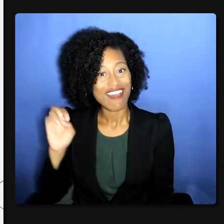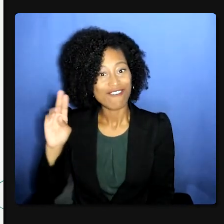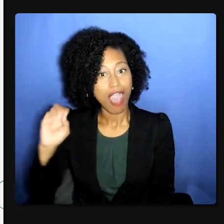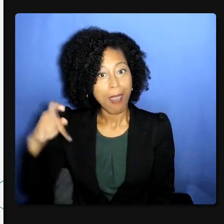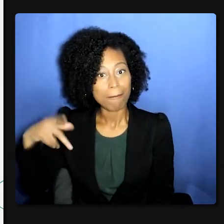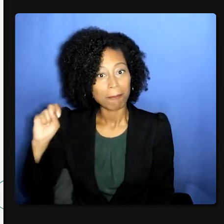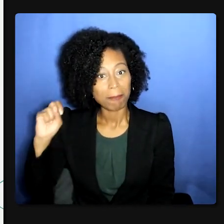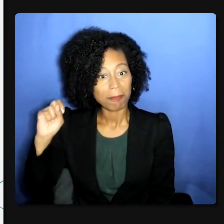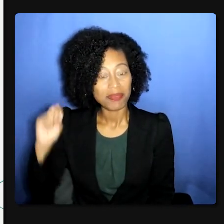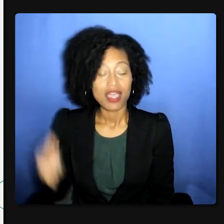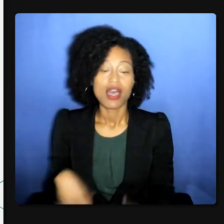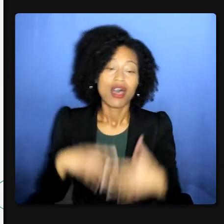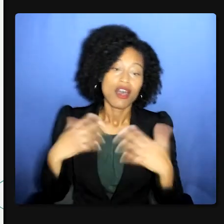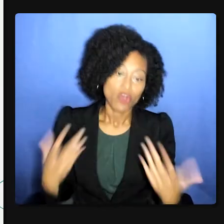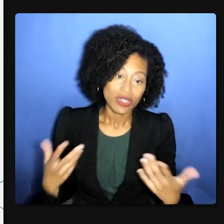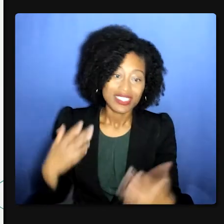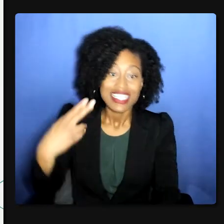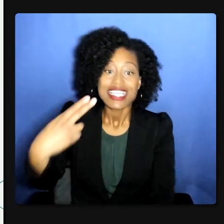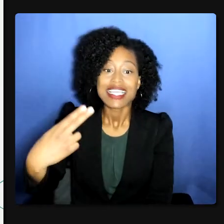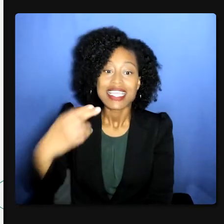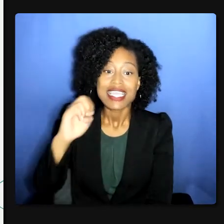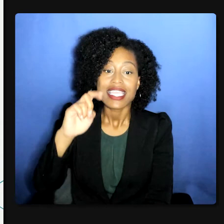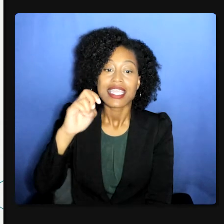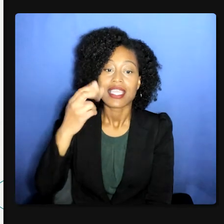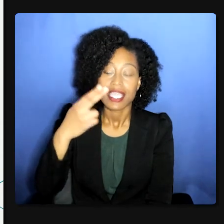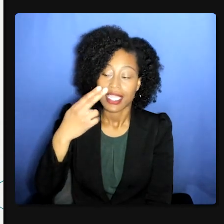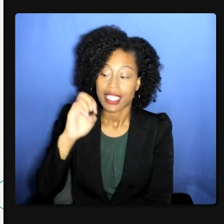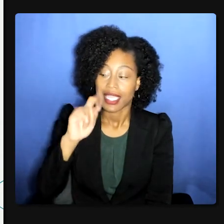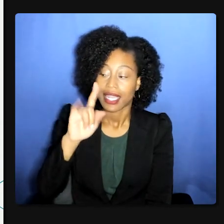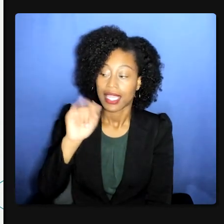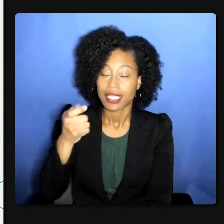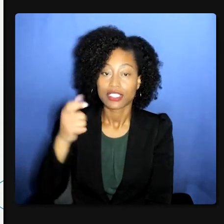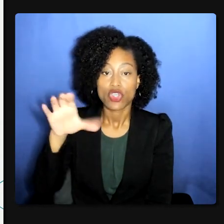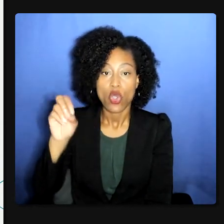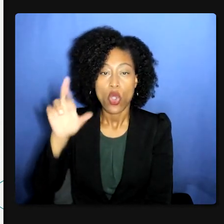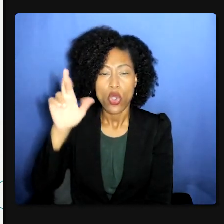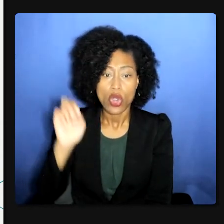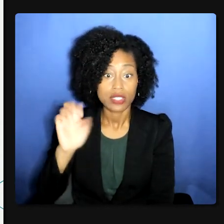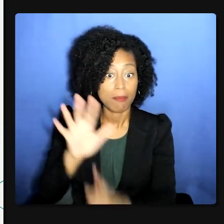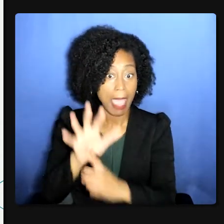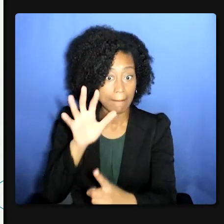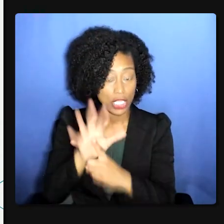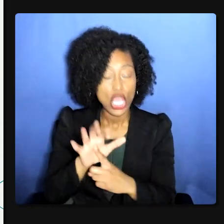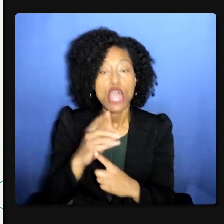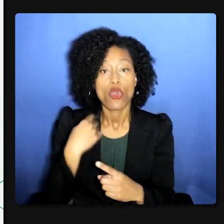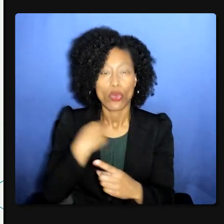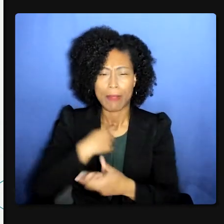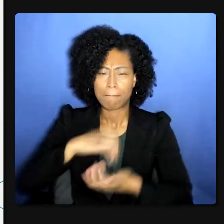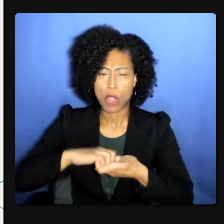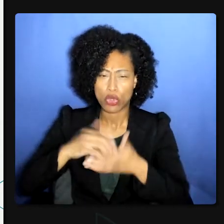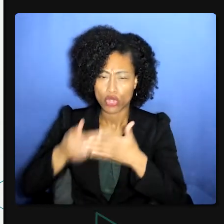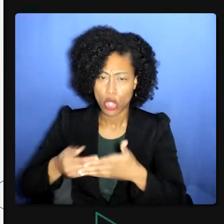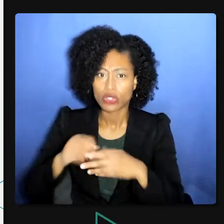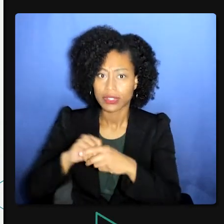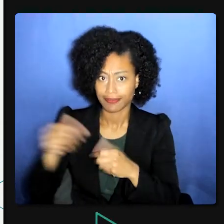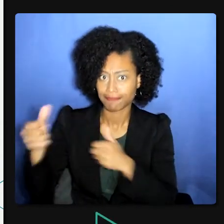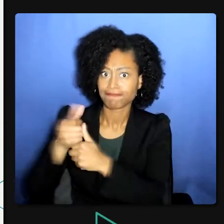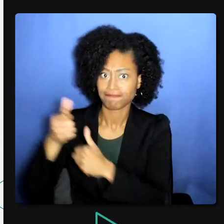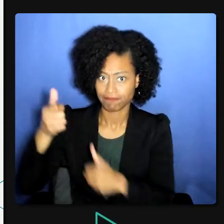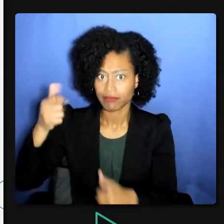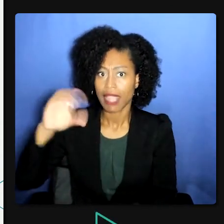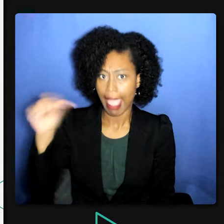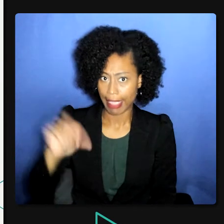Of course, Perforce Helix Core is a popular choice in studios as version control, and we partner closely with them in